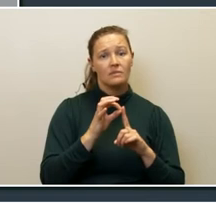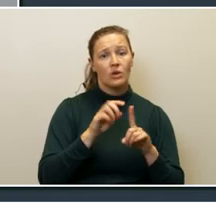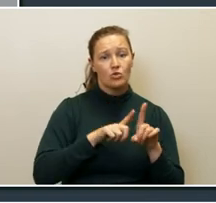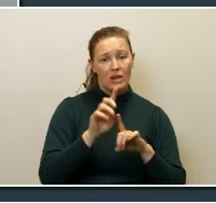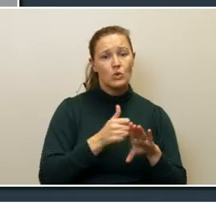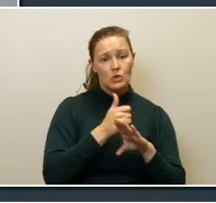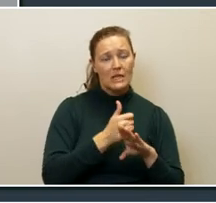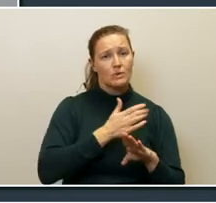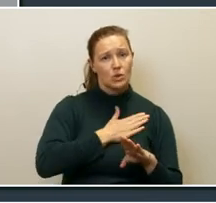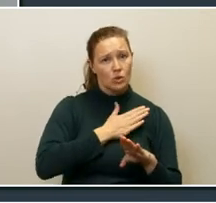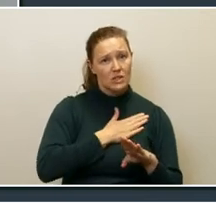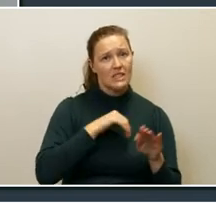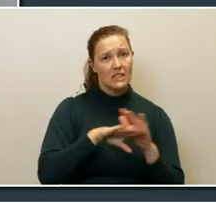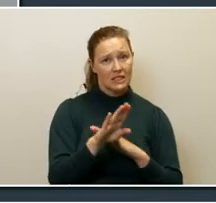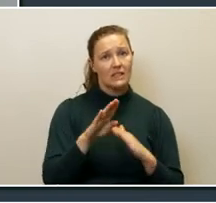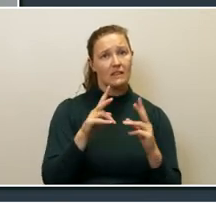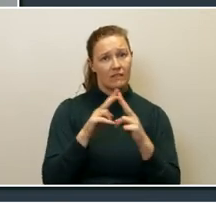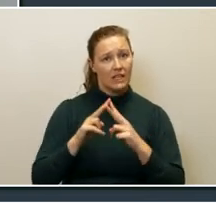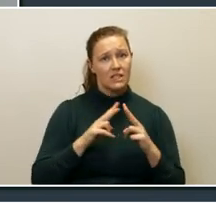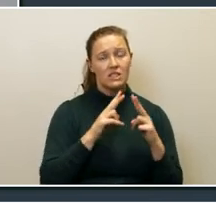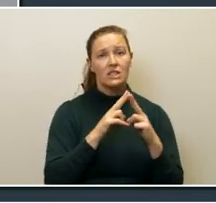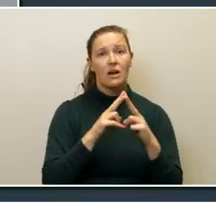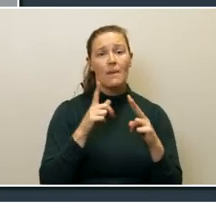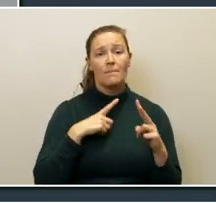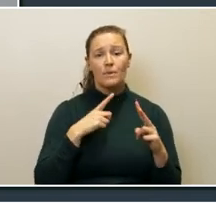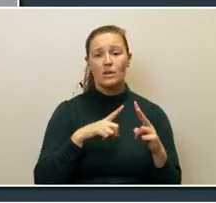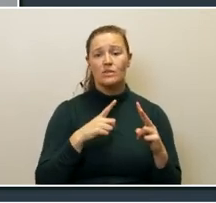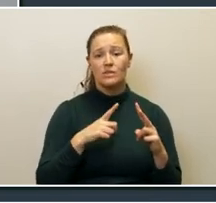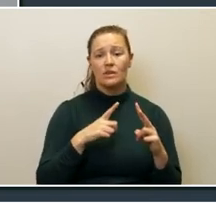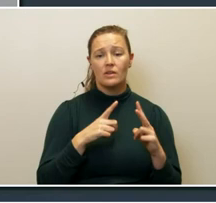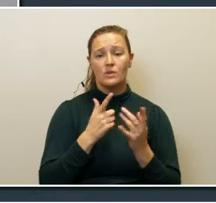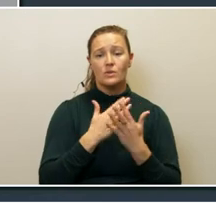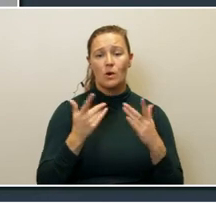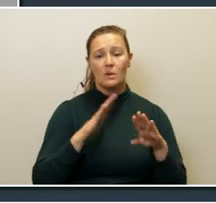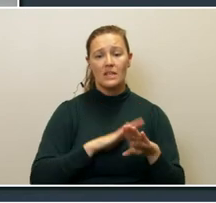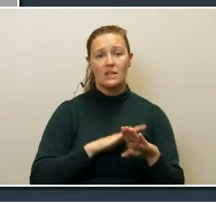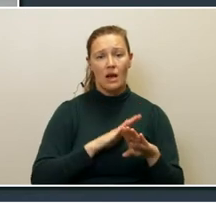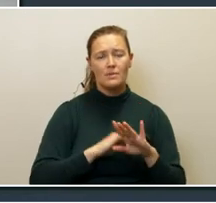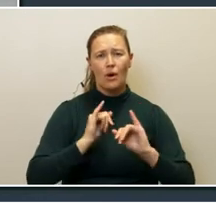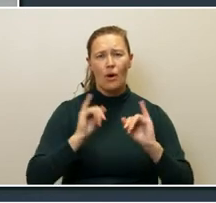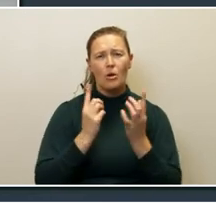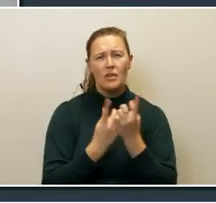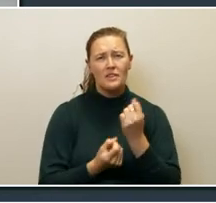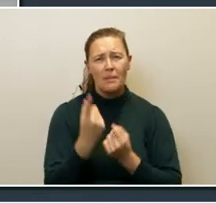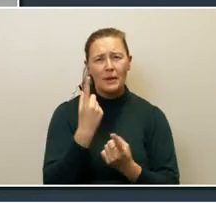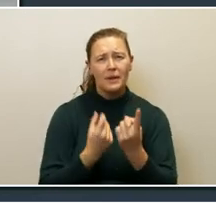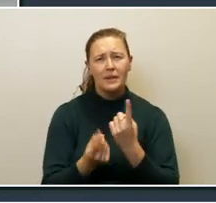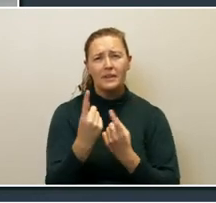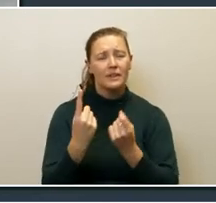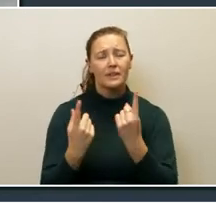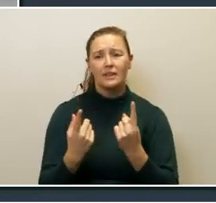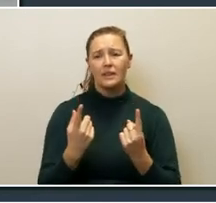in the village, because I've gone through so many times of horrible stuff happening. People